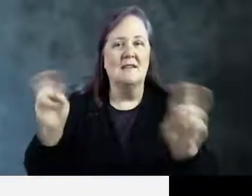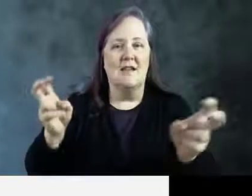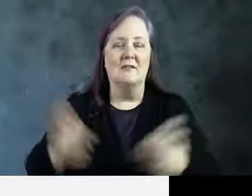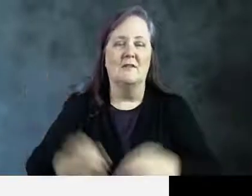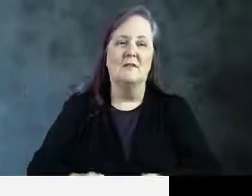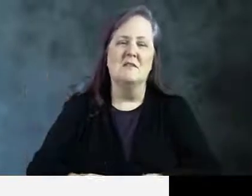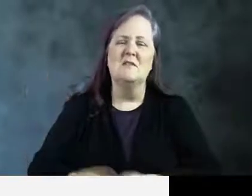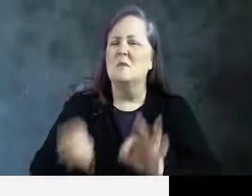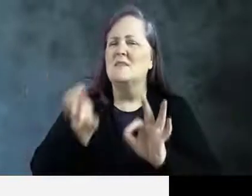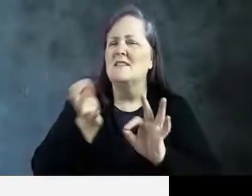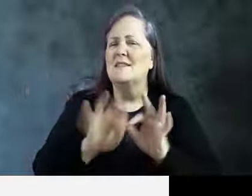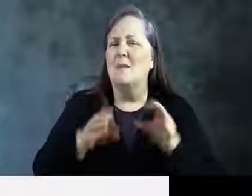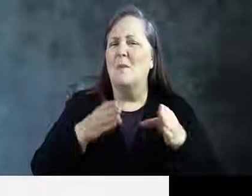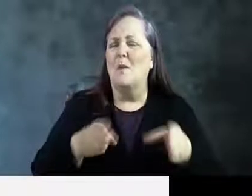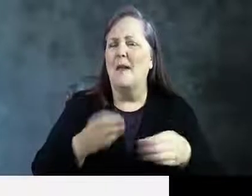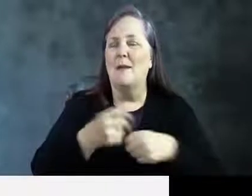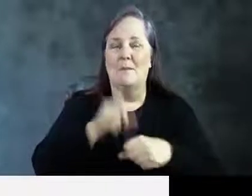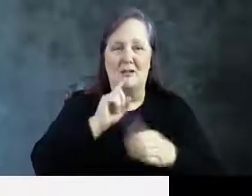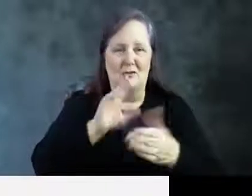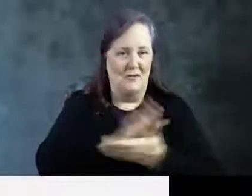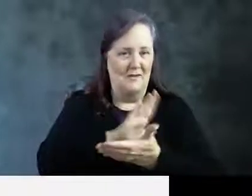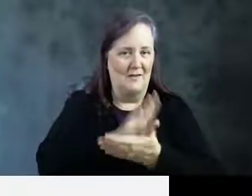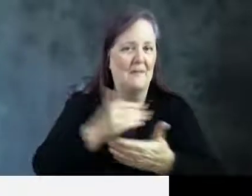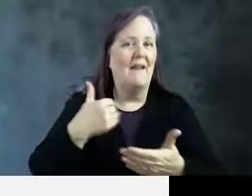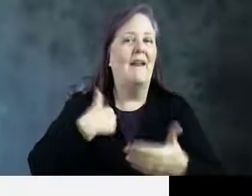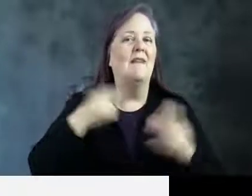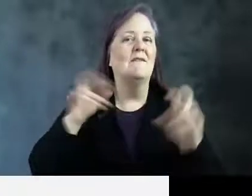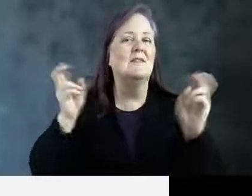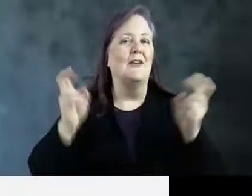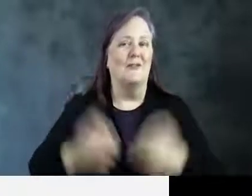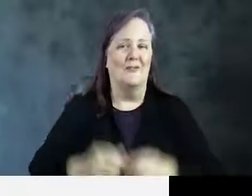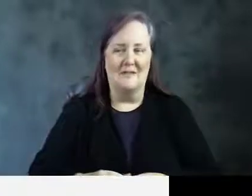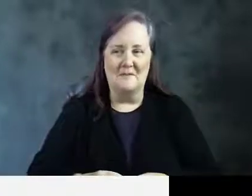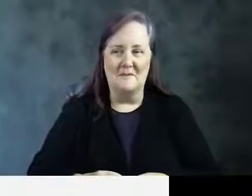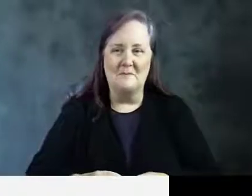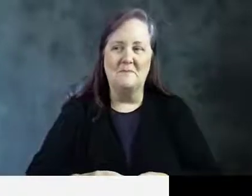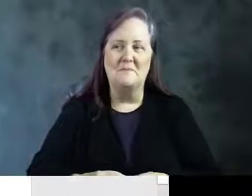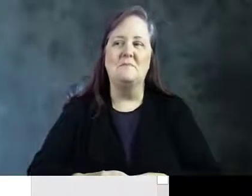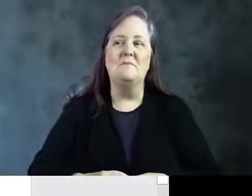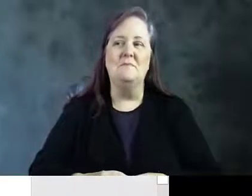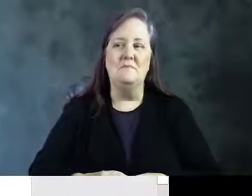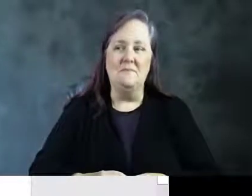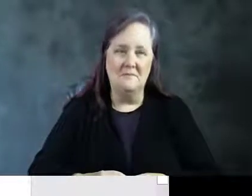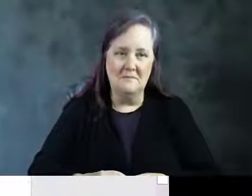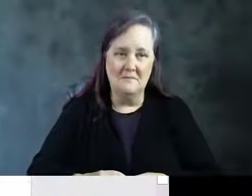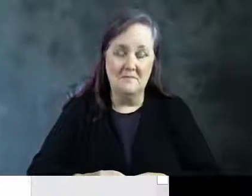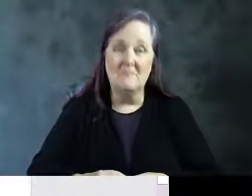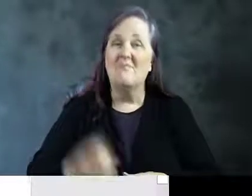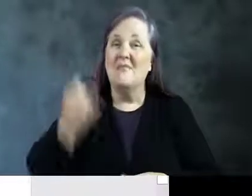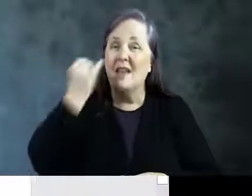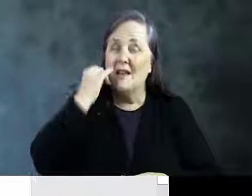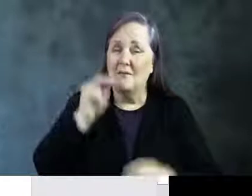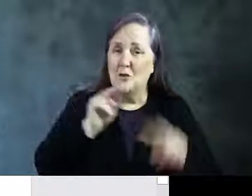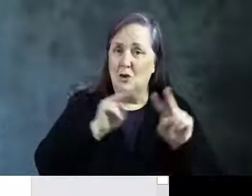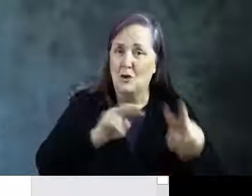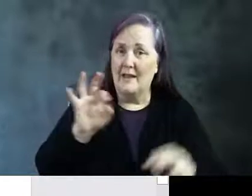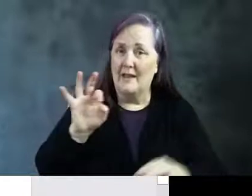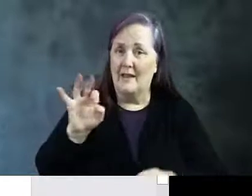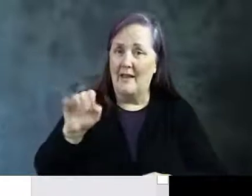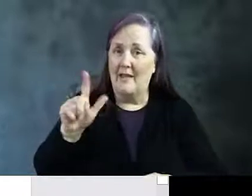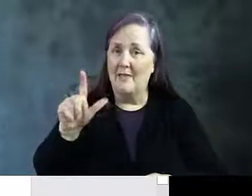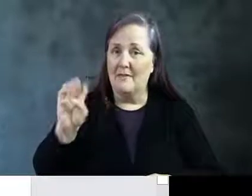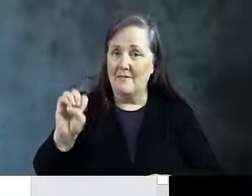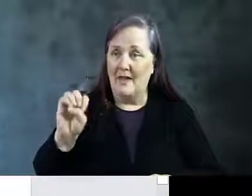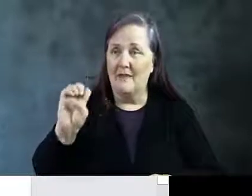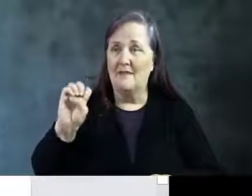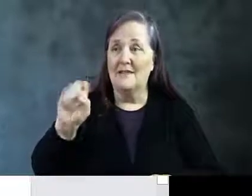really simple way to make sure your document has a title with it. And if you're looking in your File Explorer, it will also list the